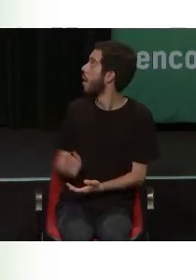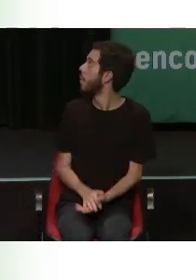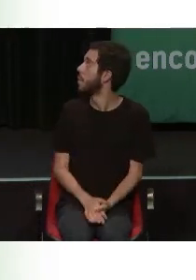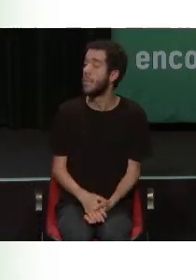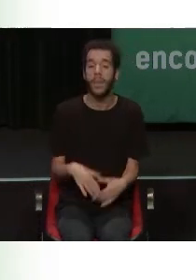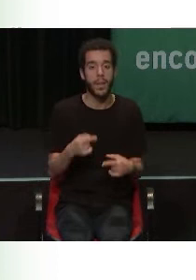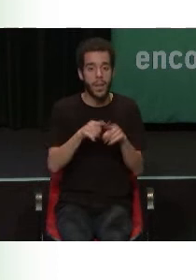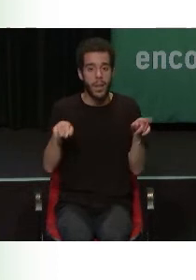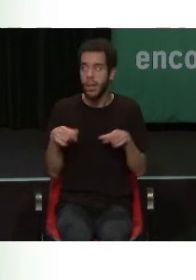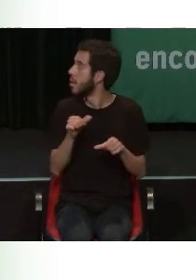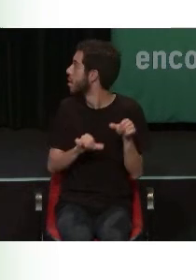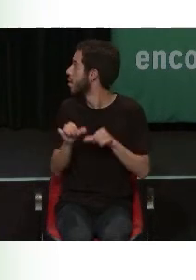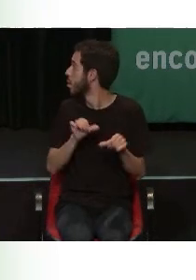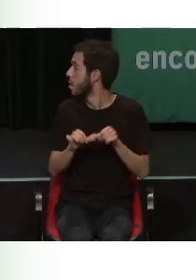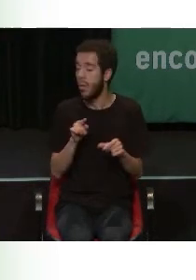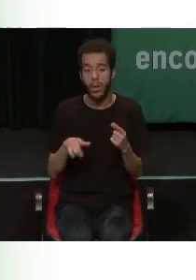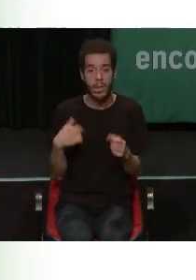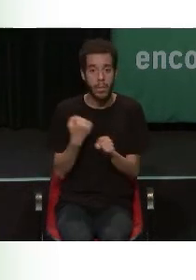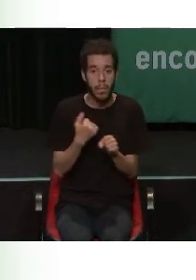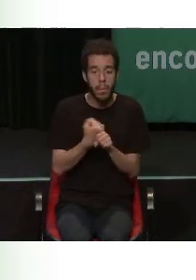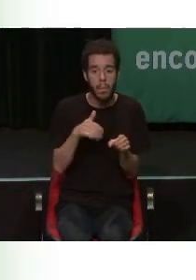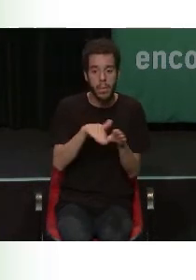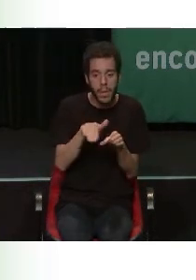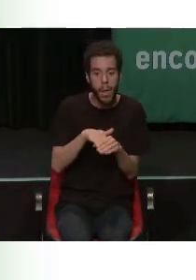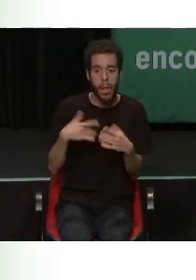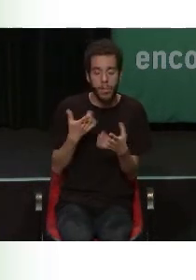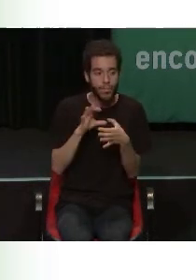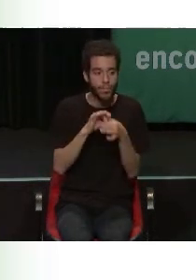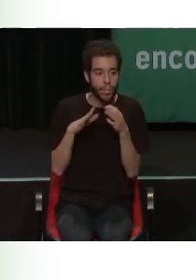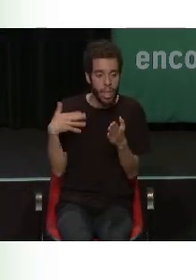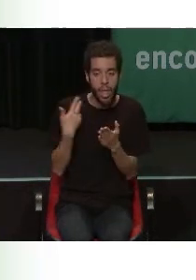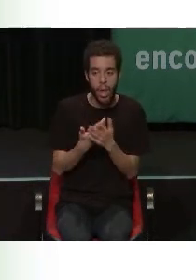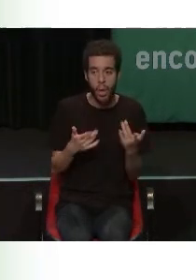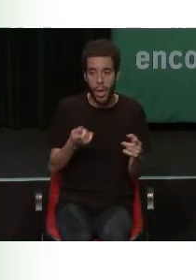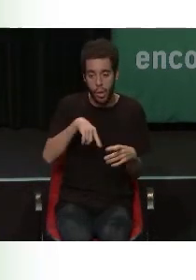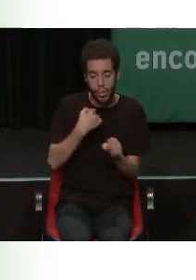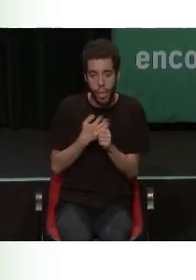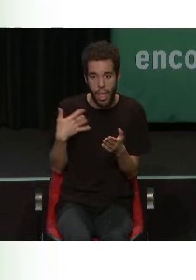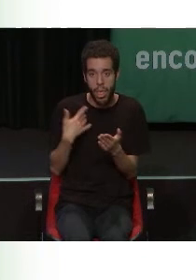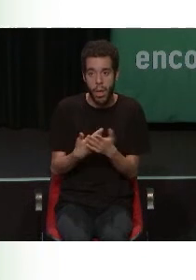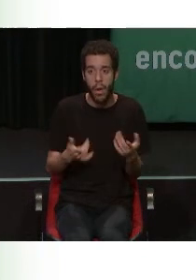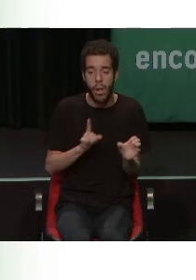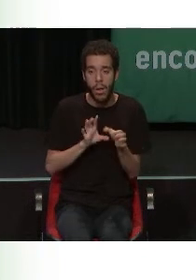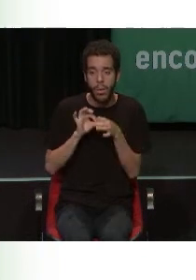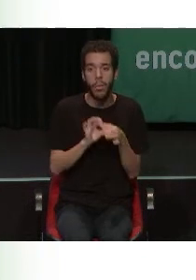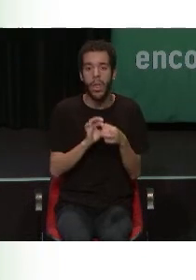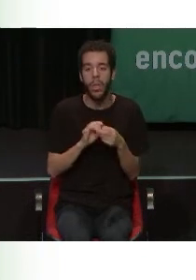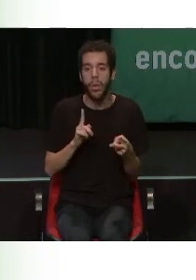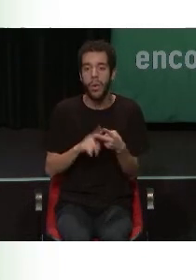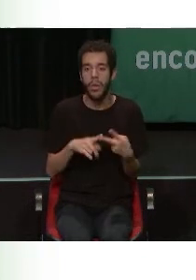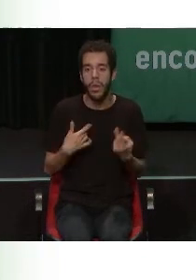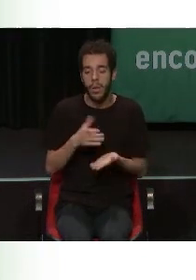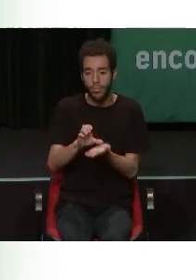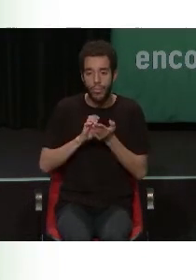from my lab that participated in these and other works that we have in the lab, collaborators, the